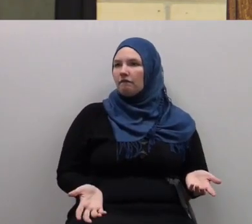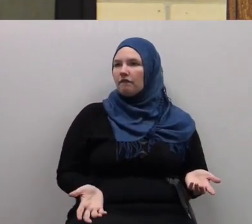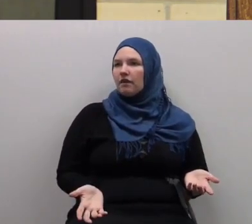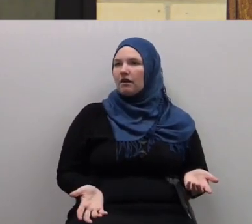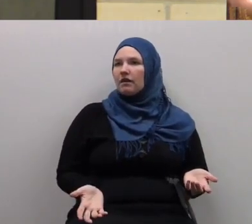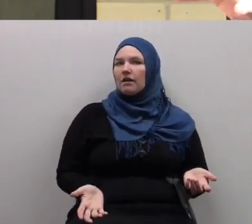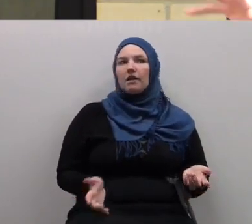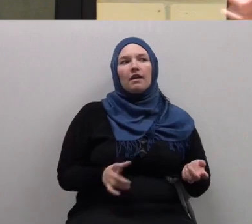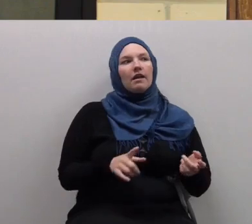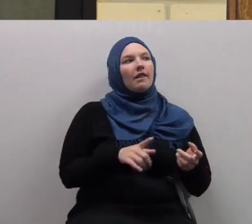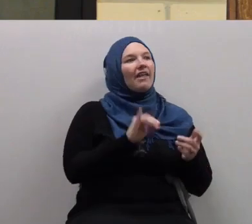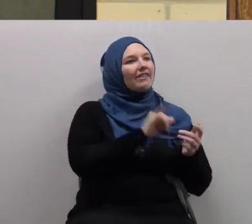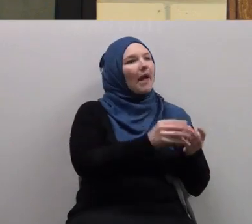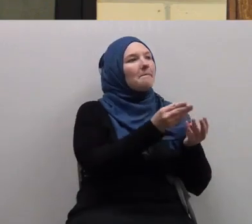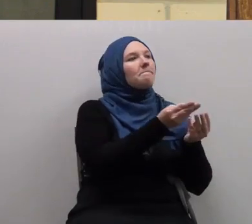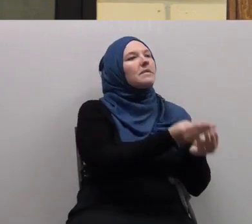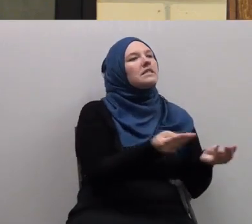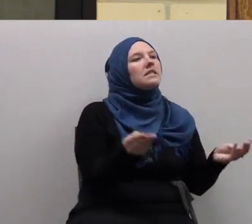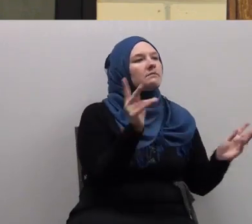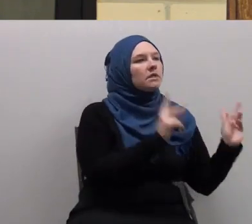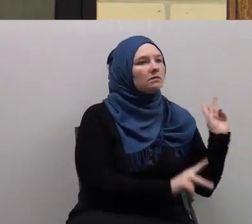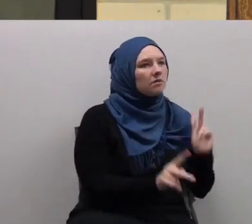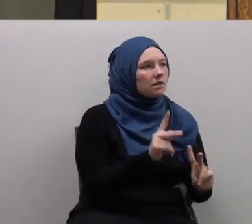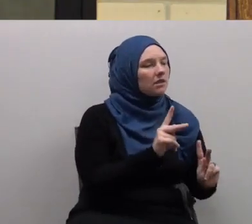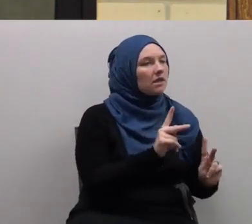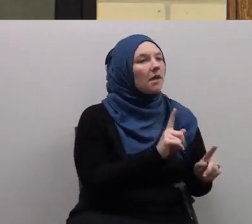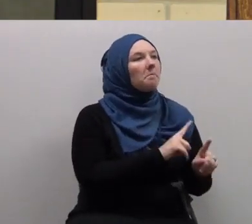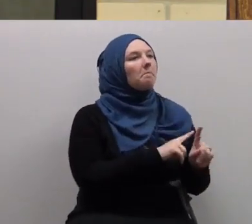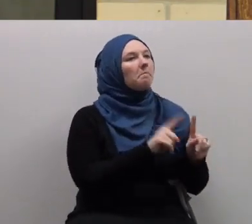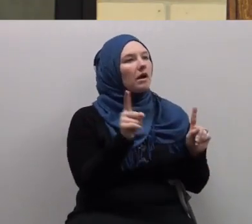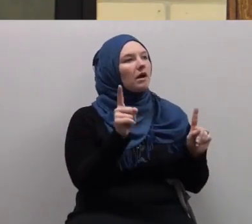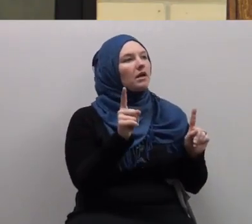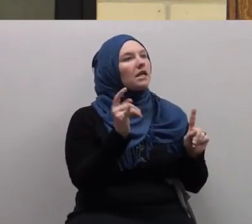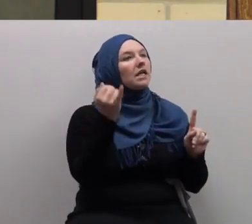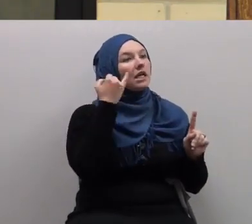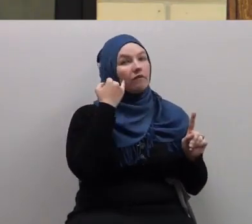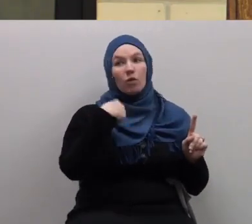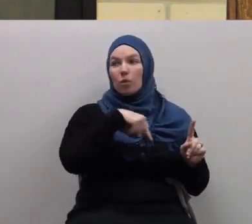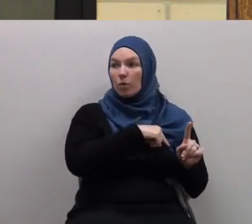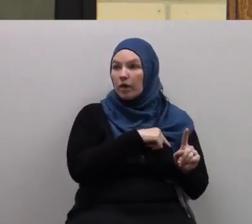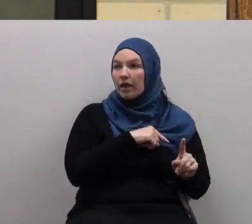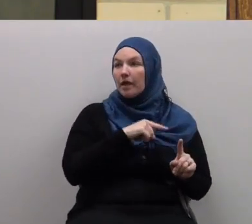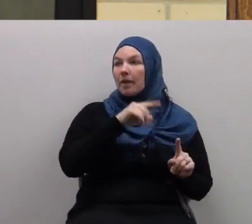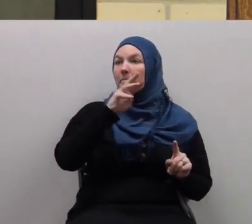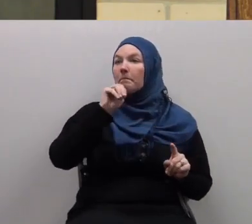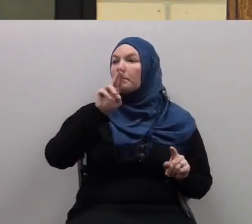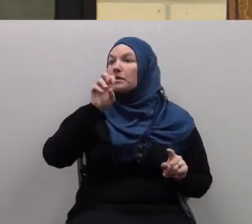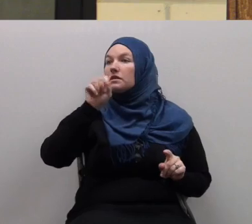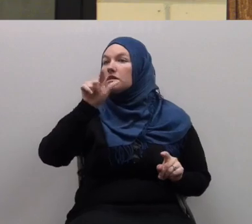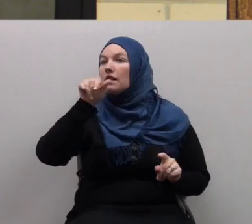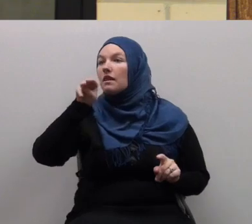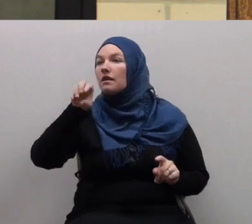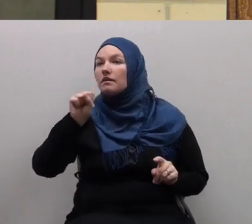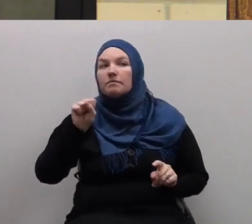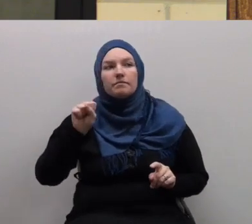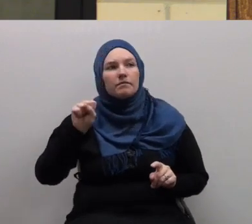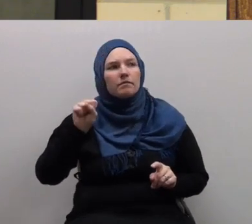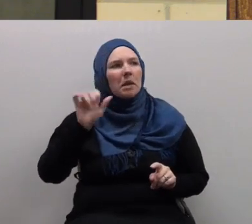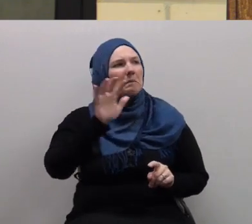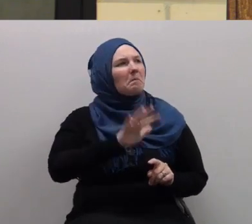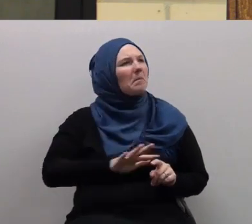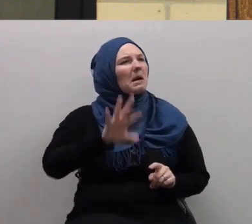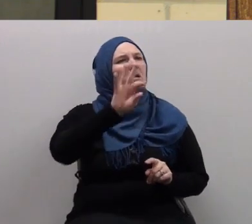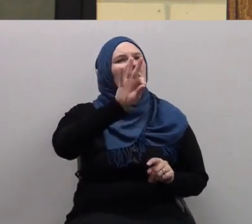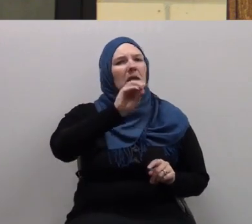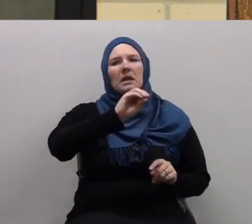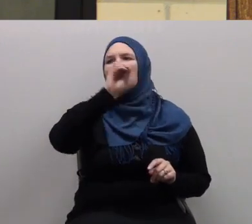This is the material people. But how is it that we Muslims are spending 90% of